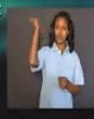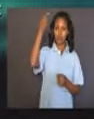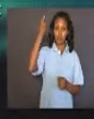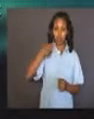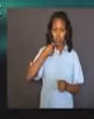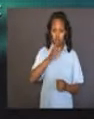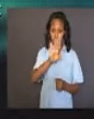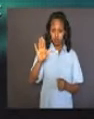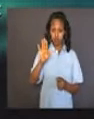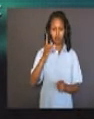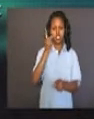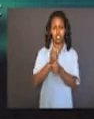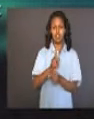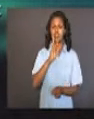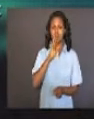right.